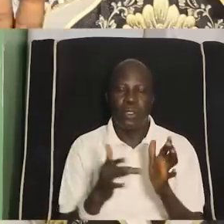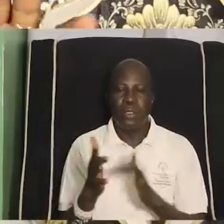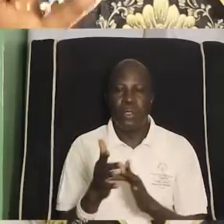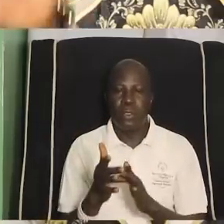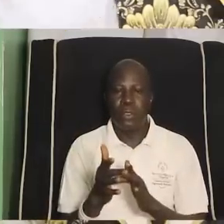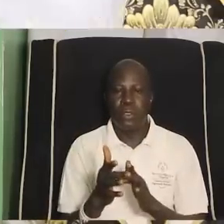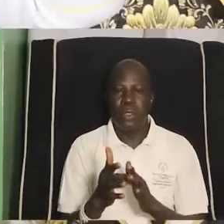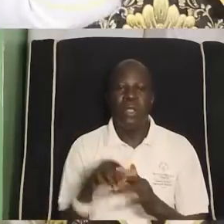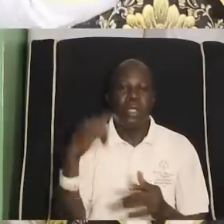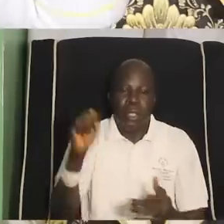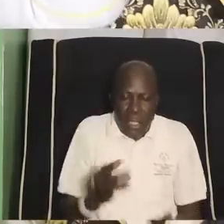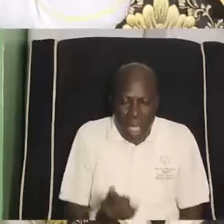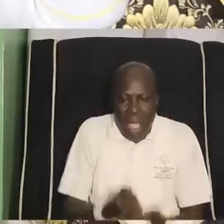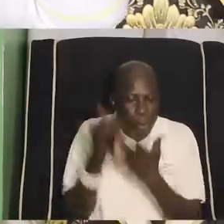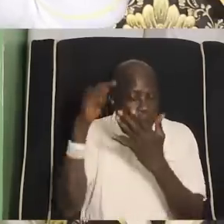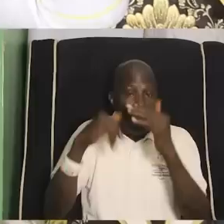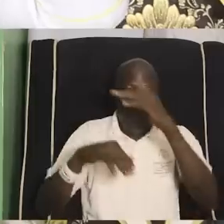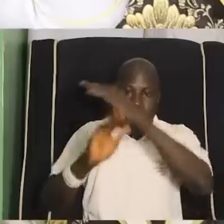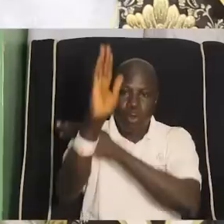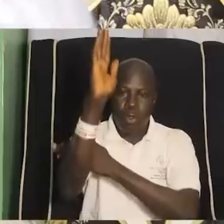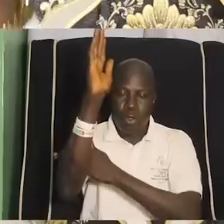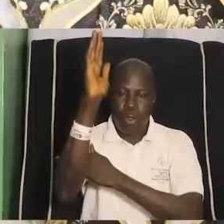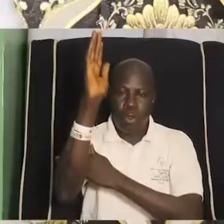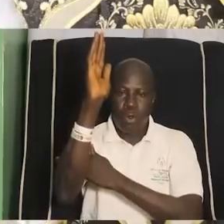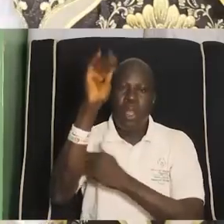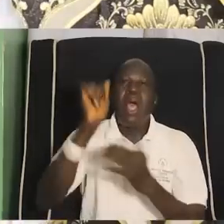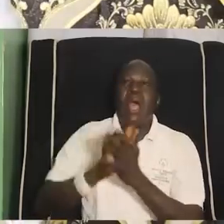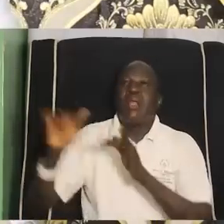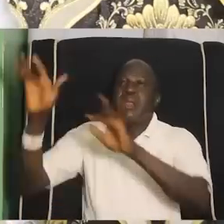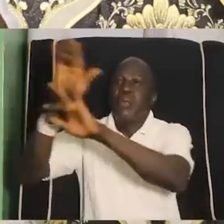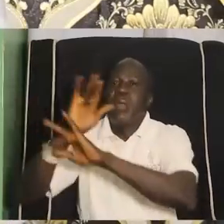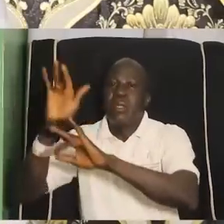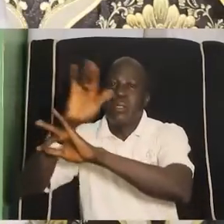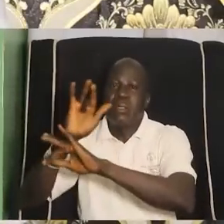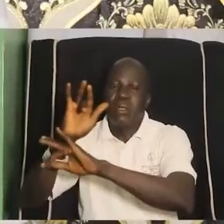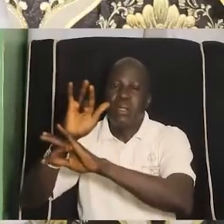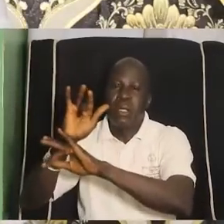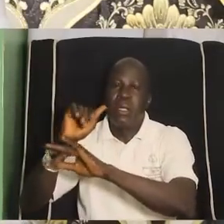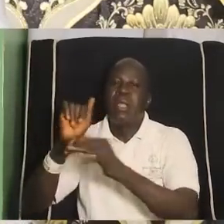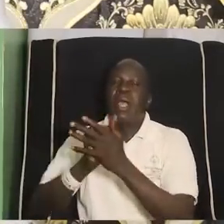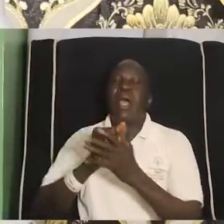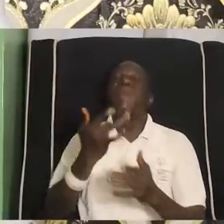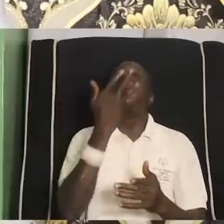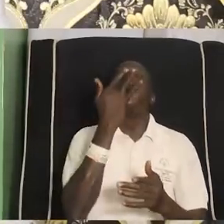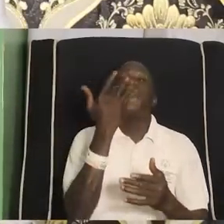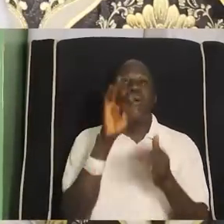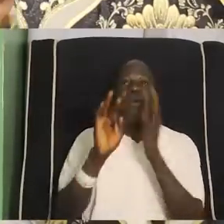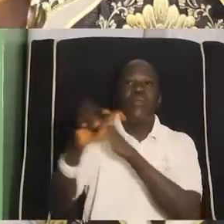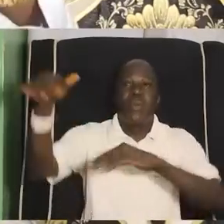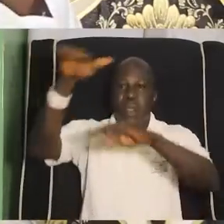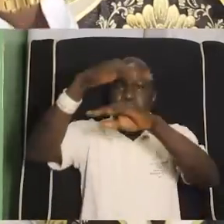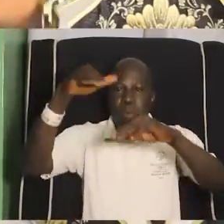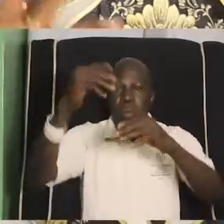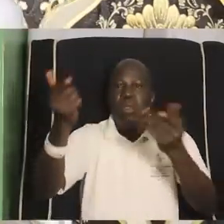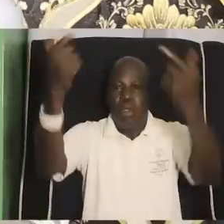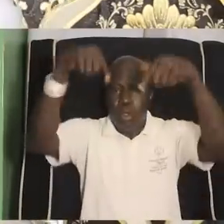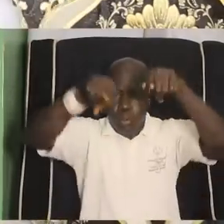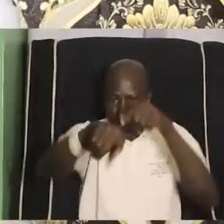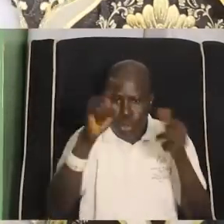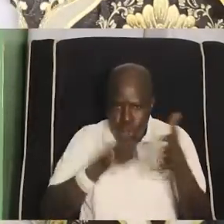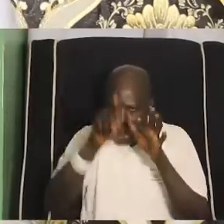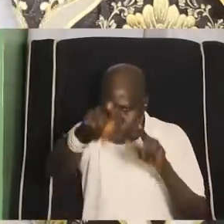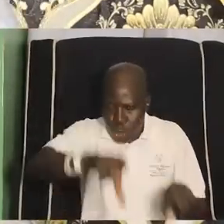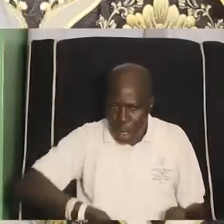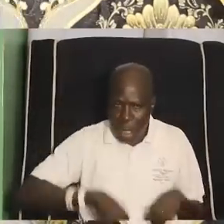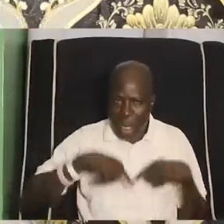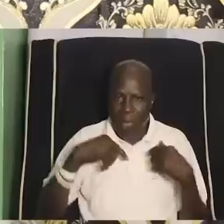Jesus. Ìrànlọ́wọ́ Ọlọ́run. Help of God. Àti àánú rẹ̀. And his mercy. Ojú rẹ̀ àtòkè wá. Favor from above. Kó sọ̀kalẹ̀ sínú ayé. Will come